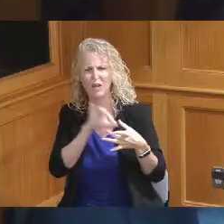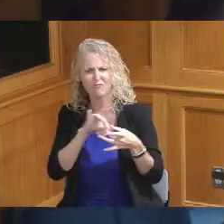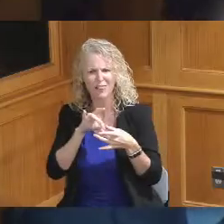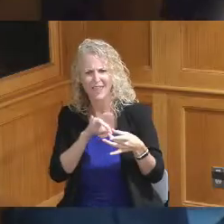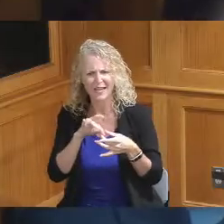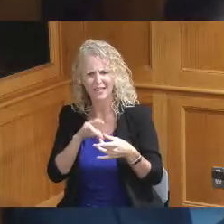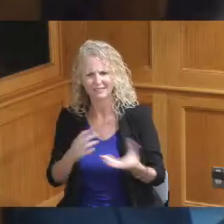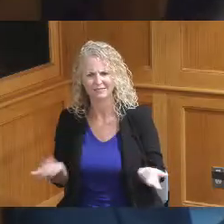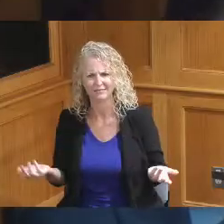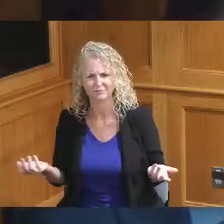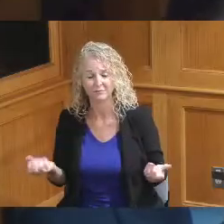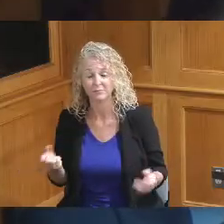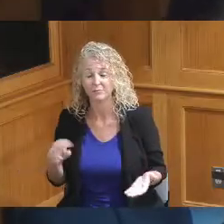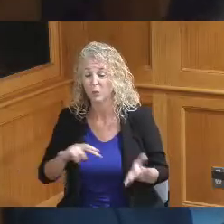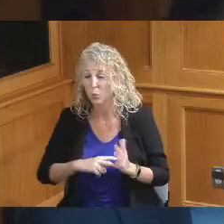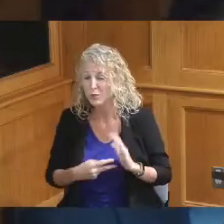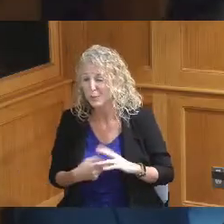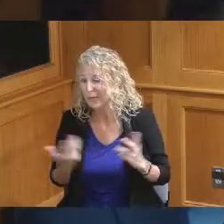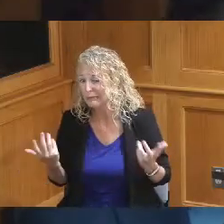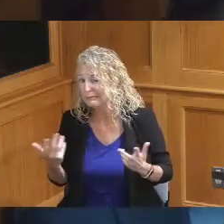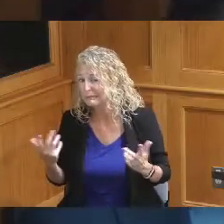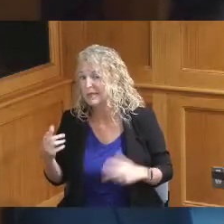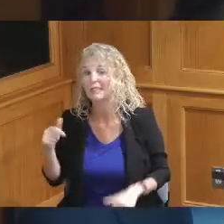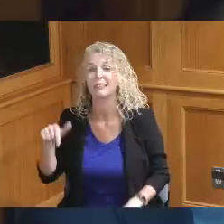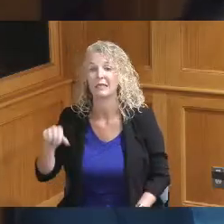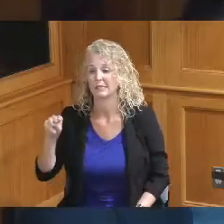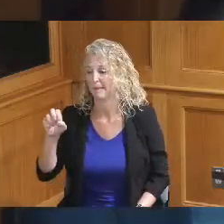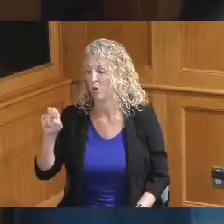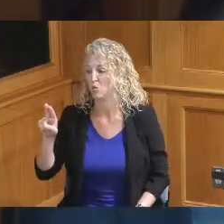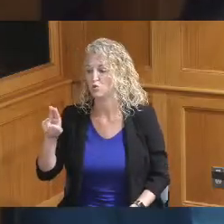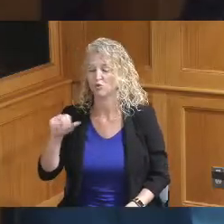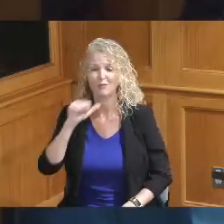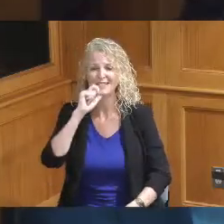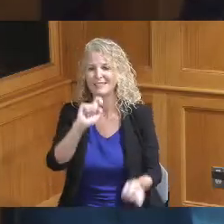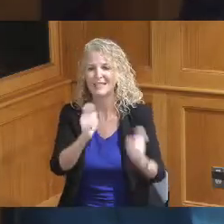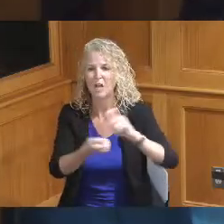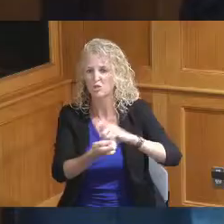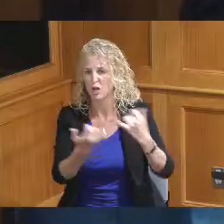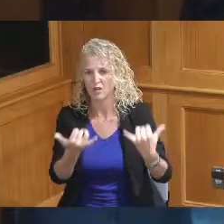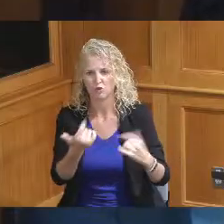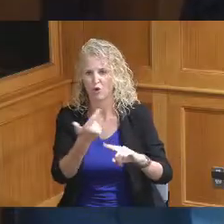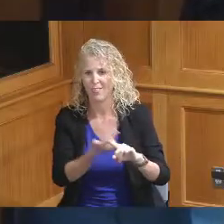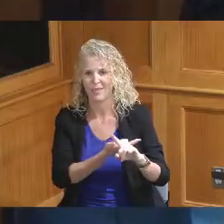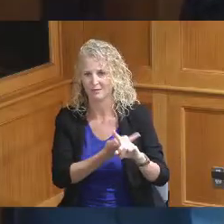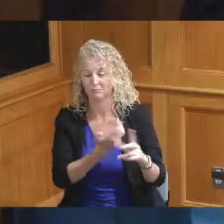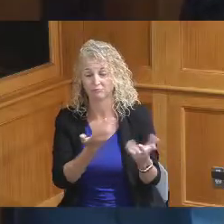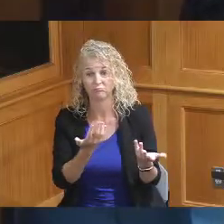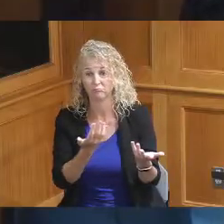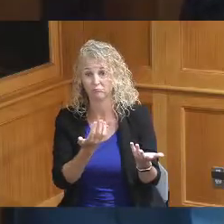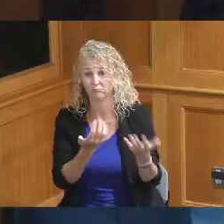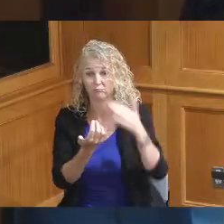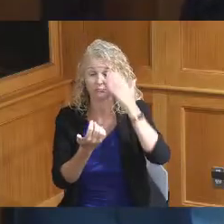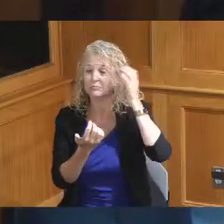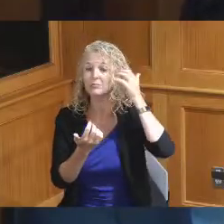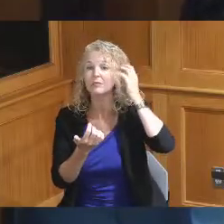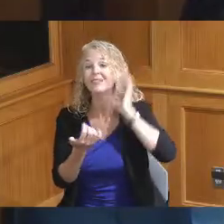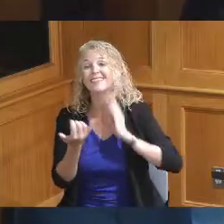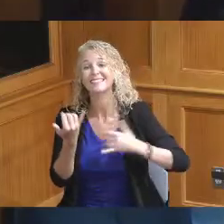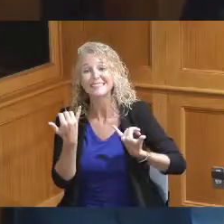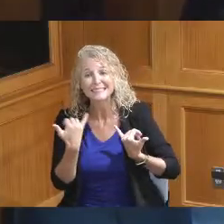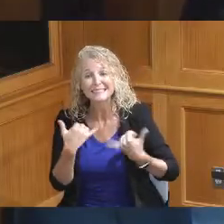earlier MOUs. In other words, doesn't do anything to change this. This is still in